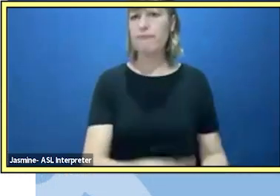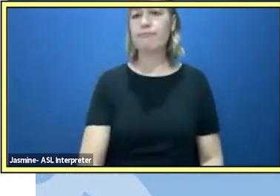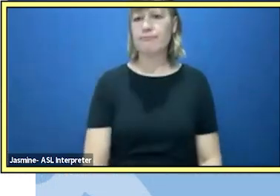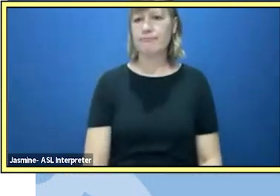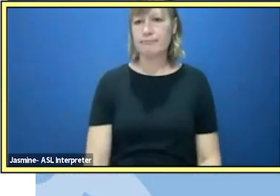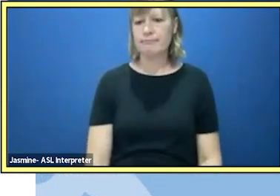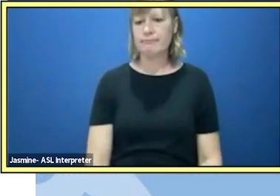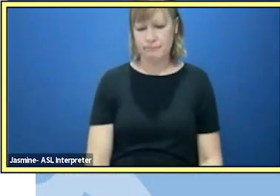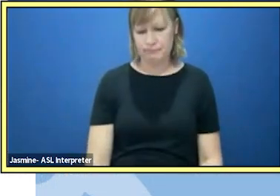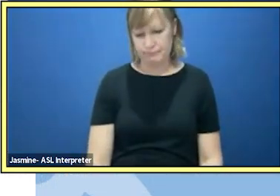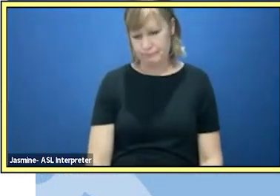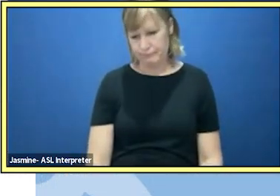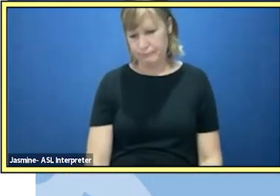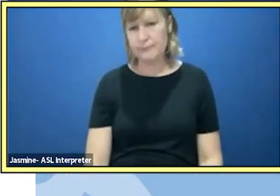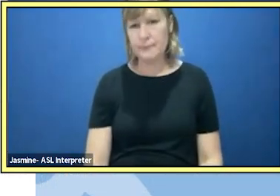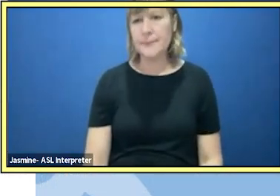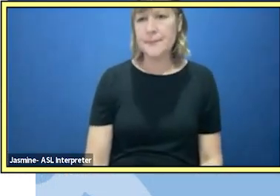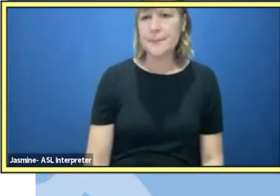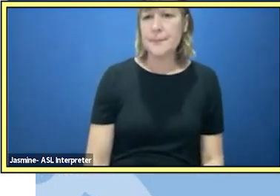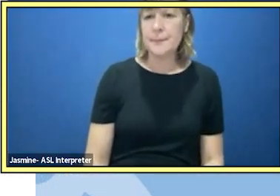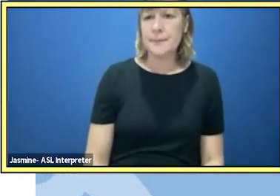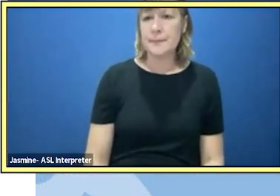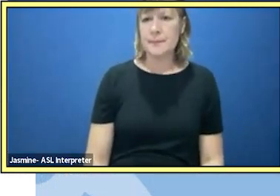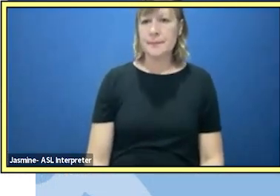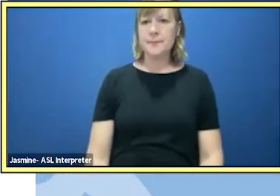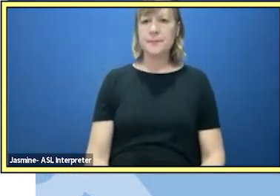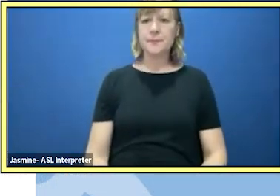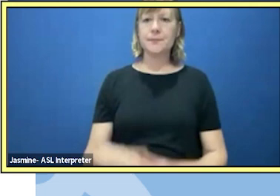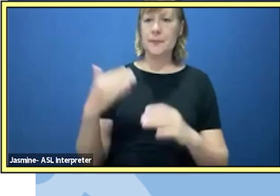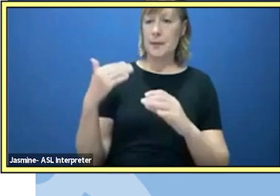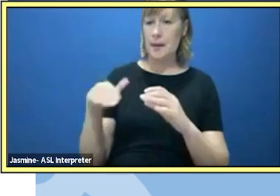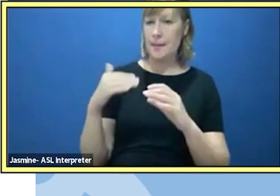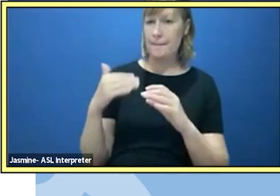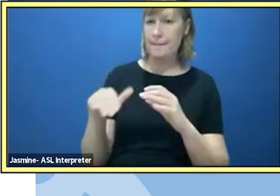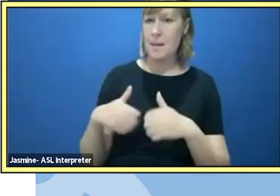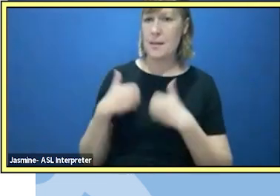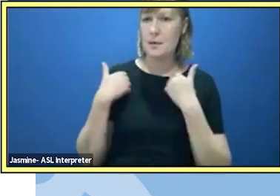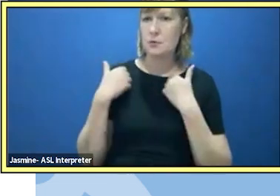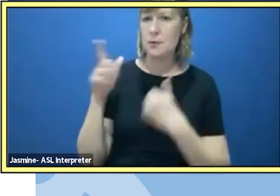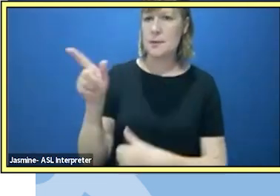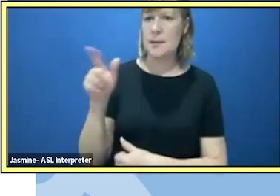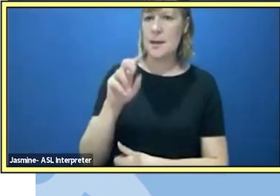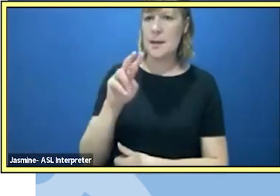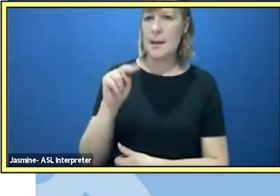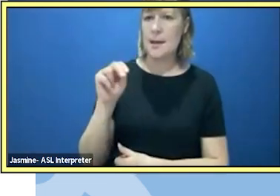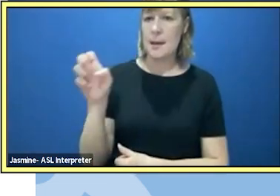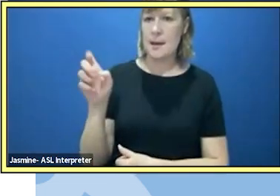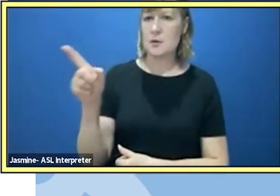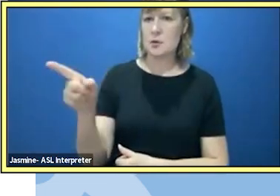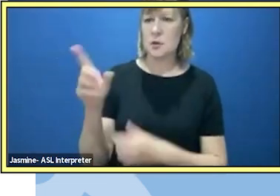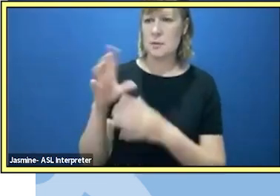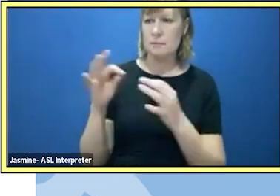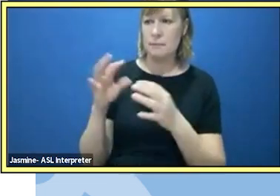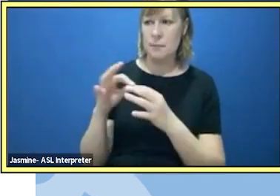And the Ask DD website, email address that Ann had mentioned, they can send questions. That's email, but if you do